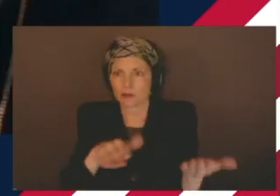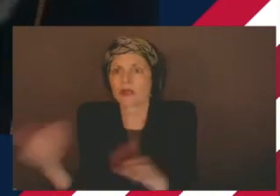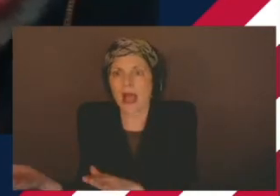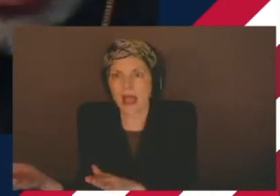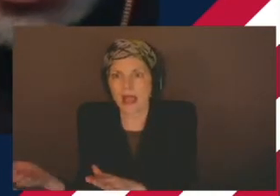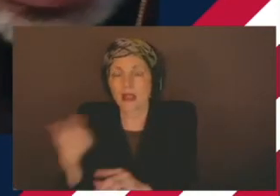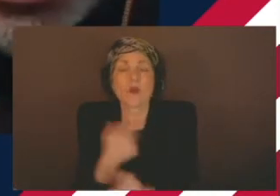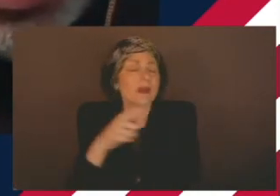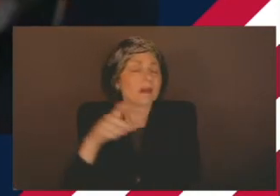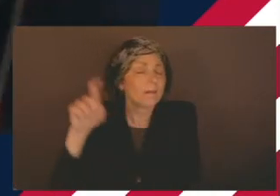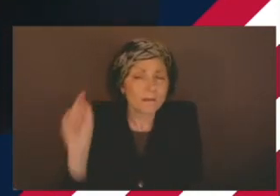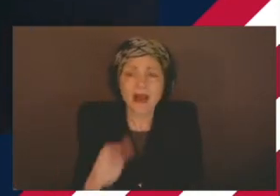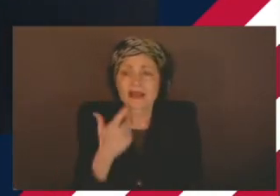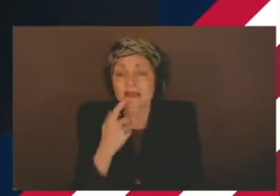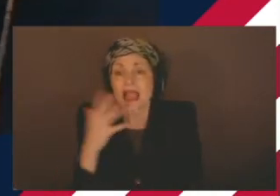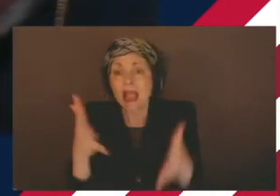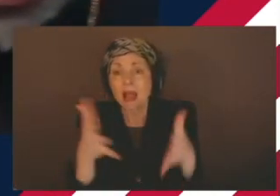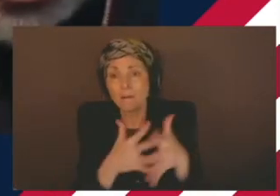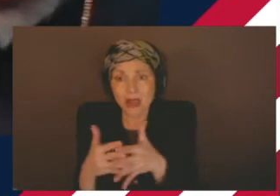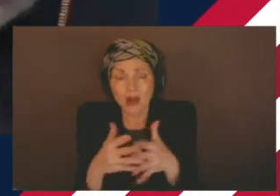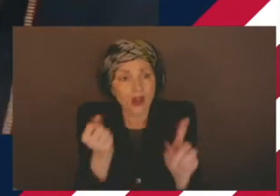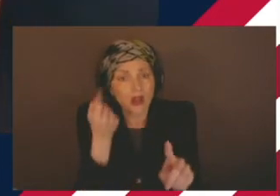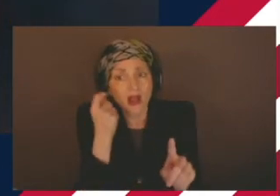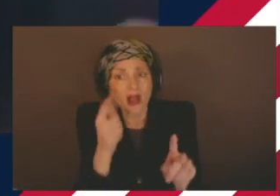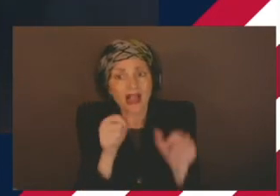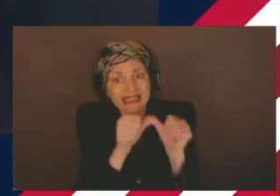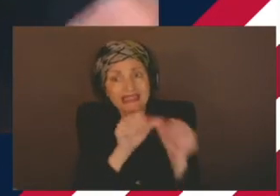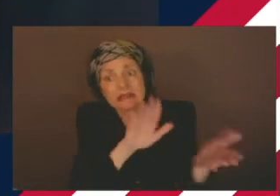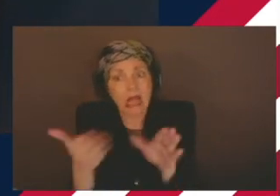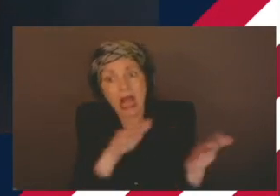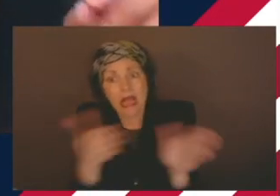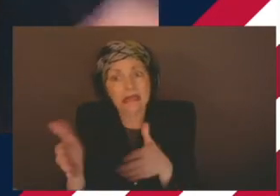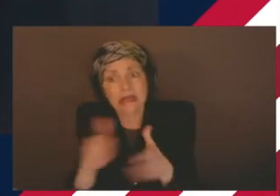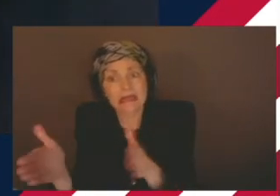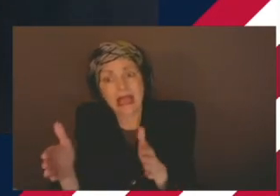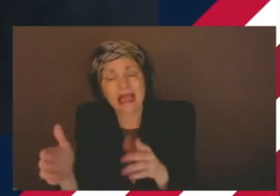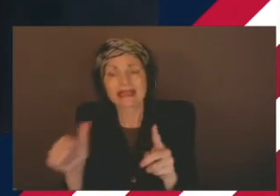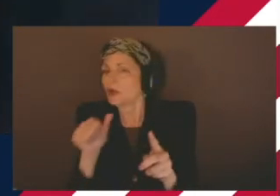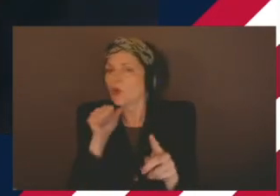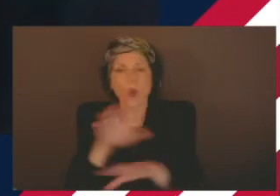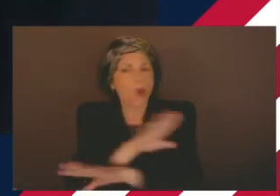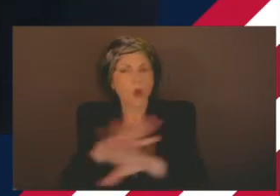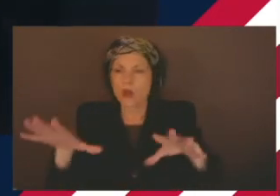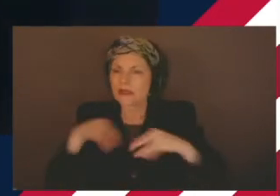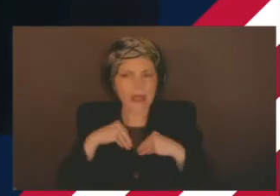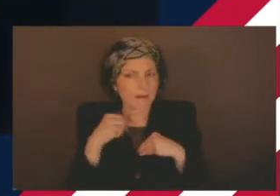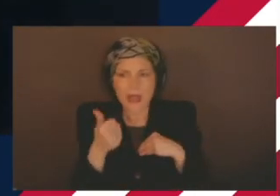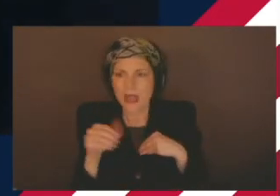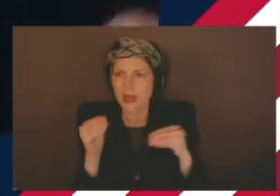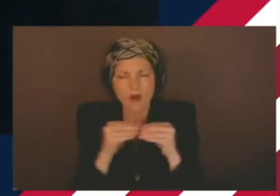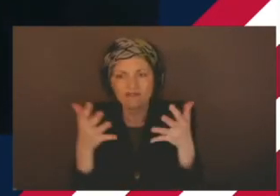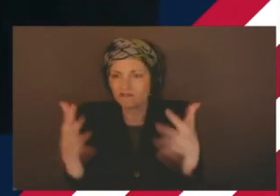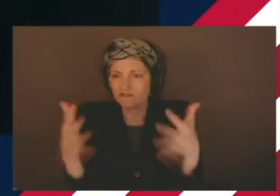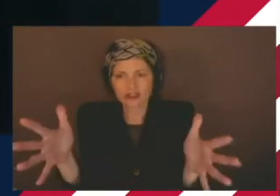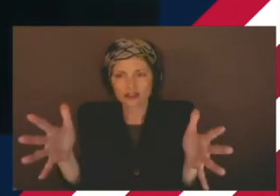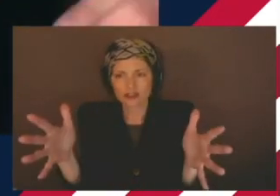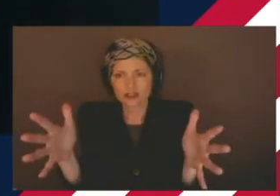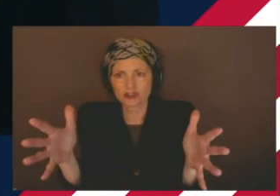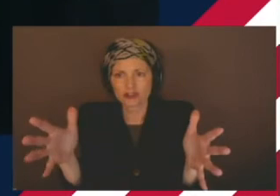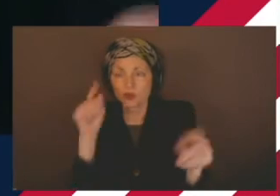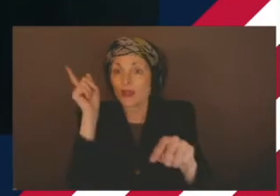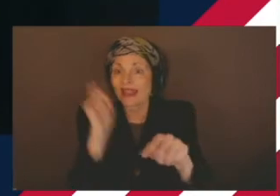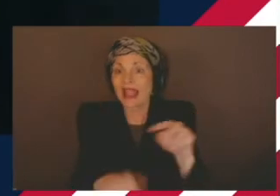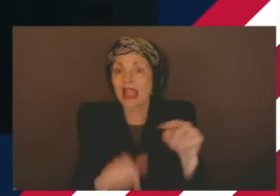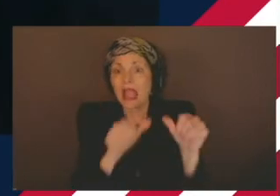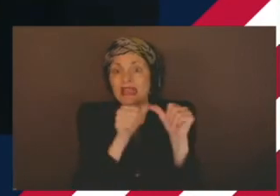is no longer acceptable anymore. We cannot allow the continuous, what Dr. King called the strangulation and the